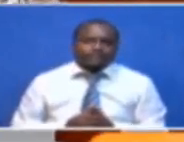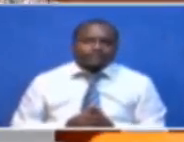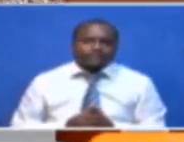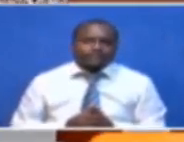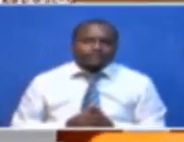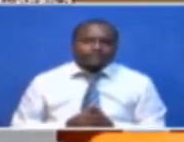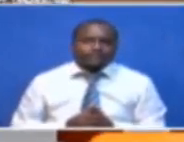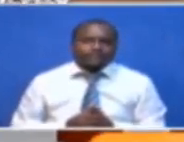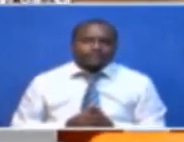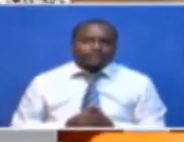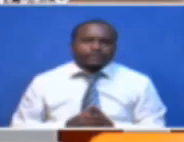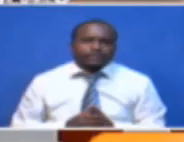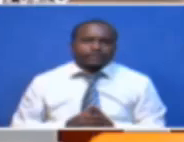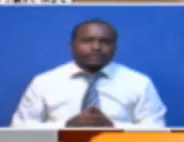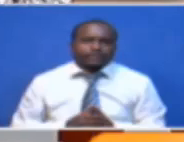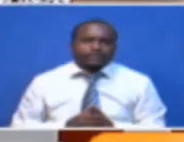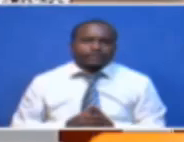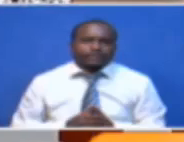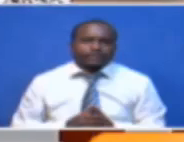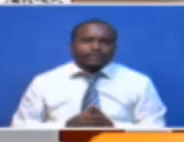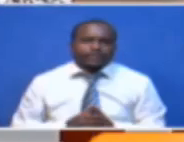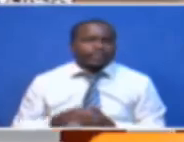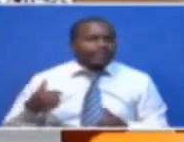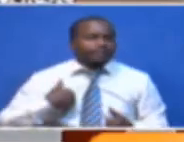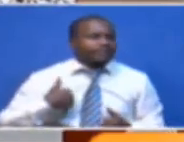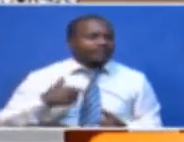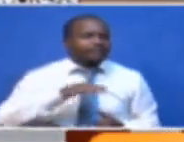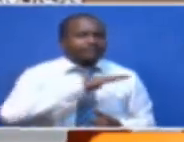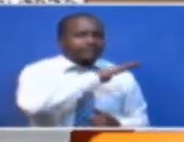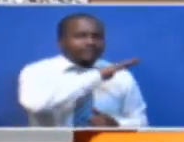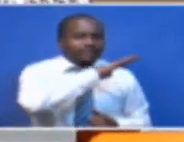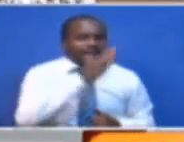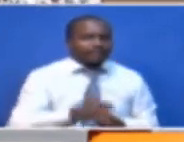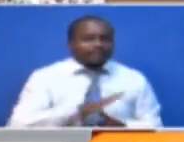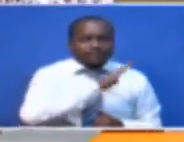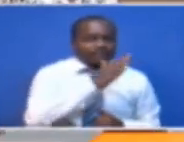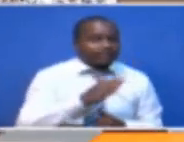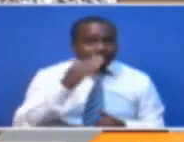I never knew about power